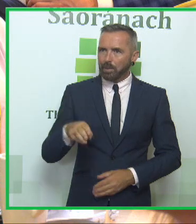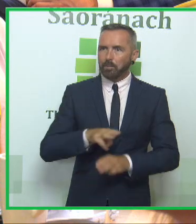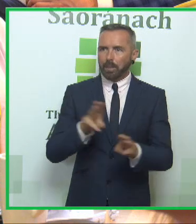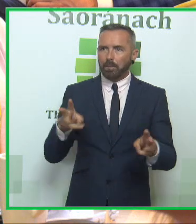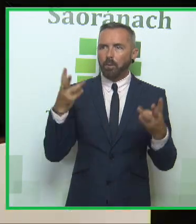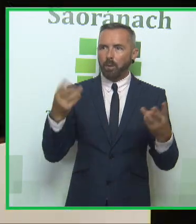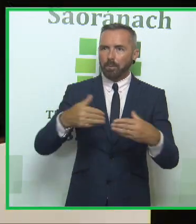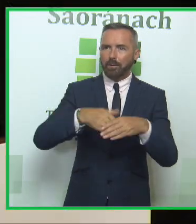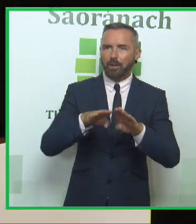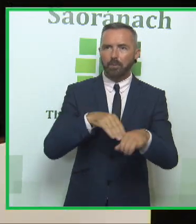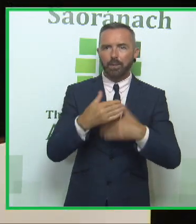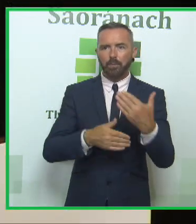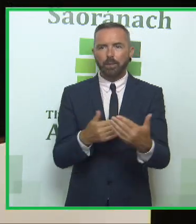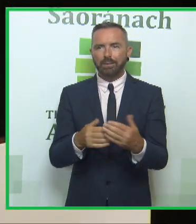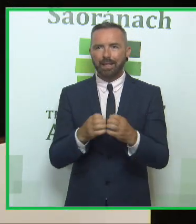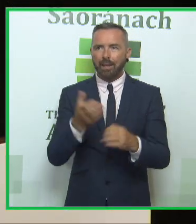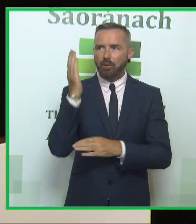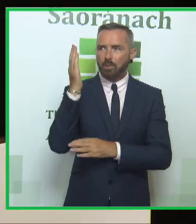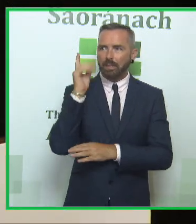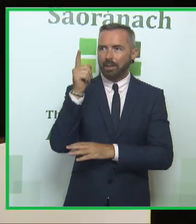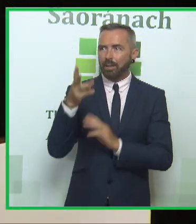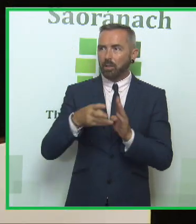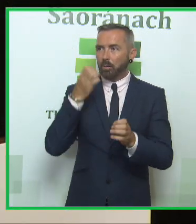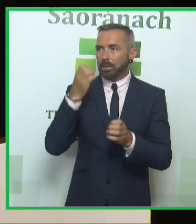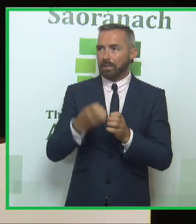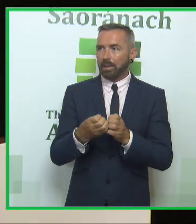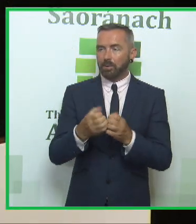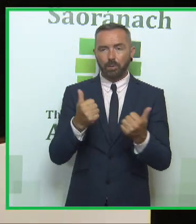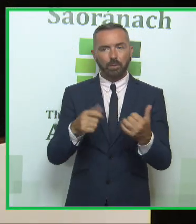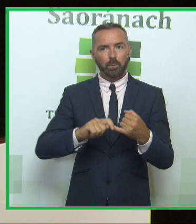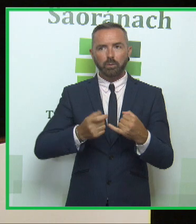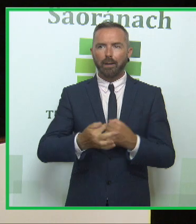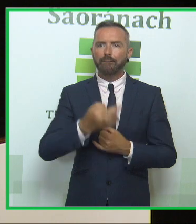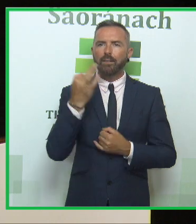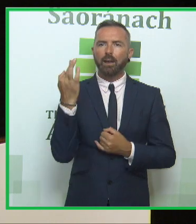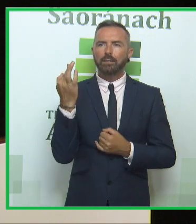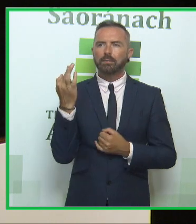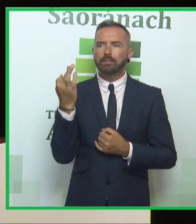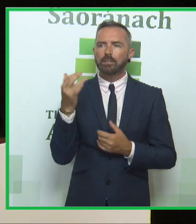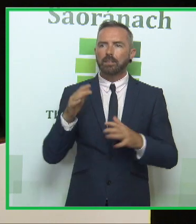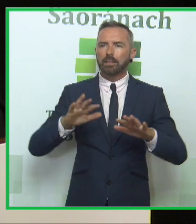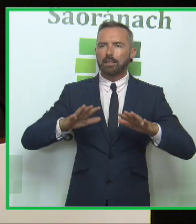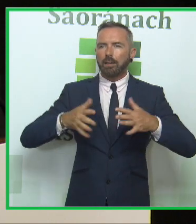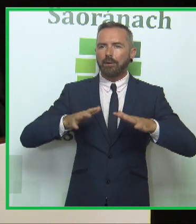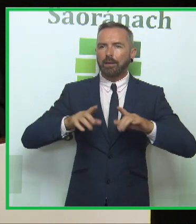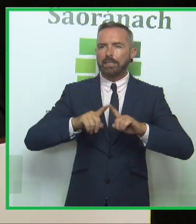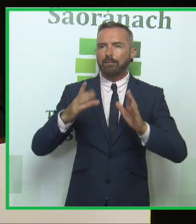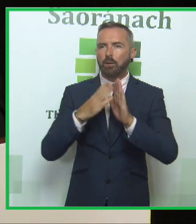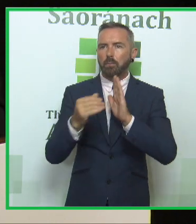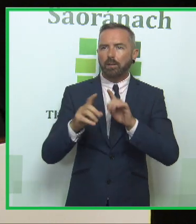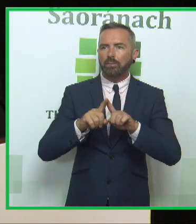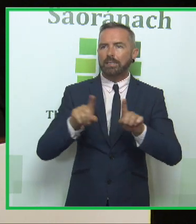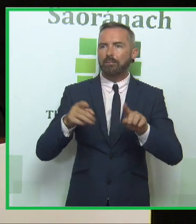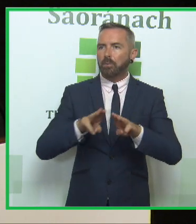this process, and every presenter who's been in here over the weekend, we try find kind of different models for different people.